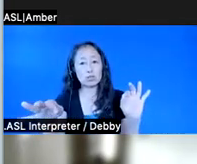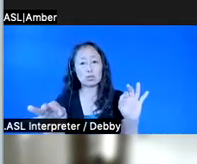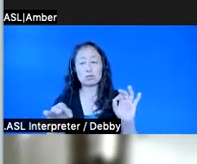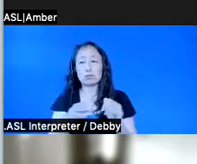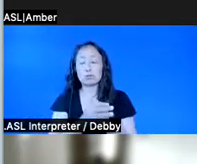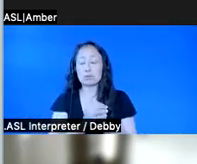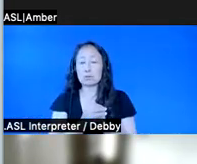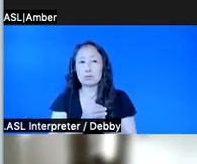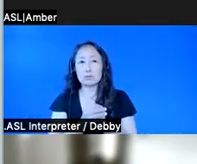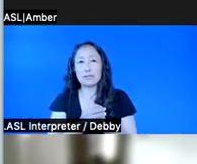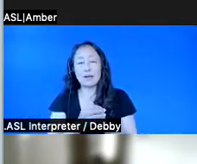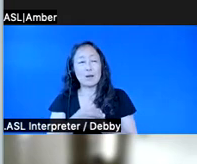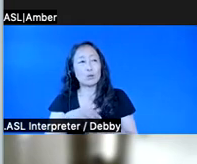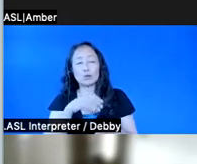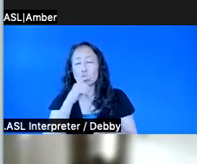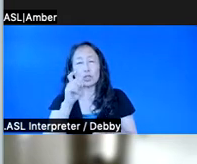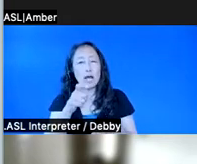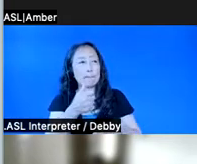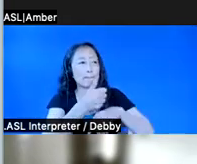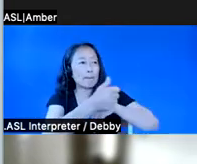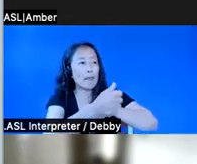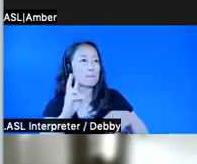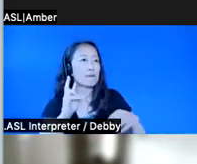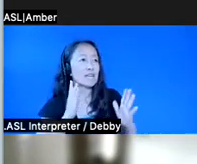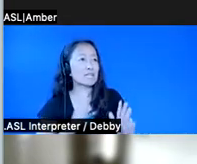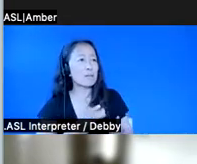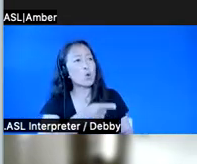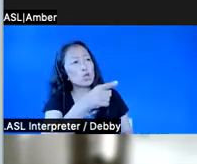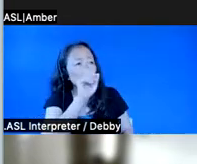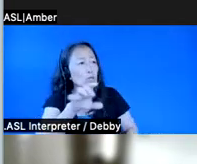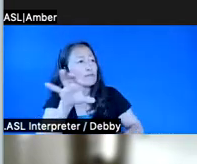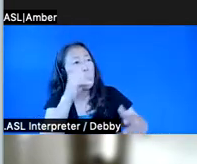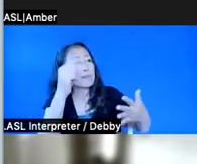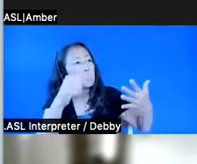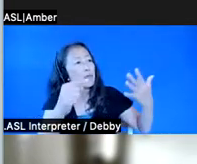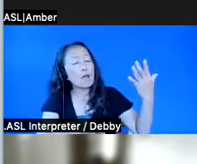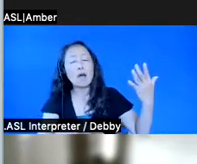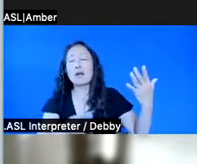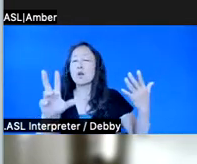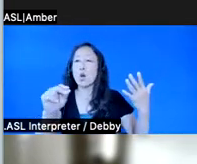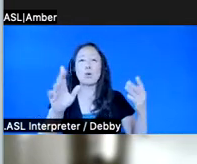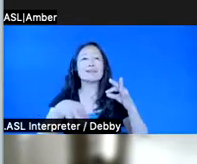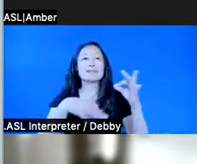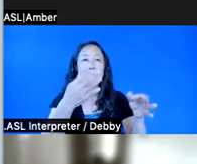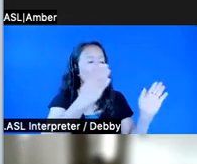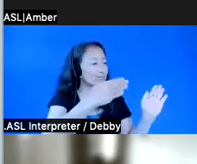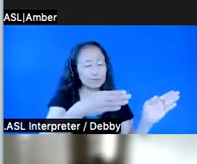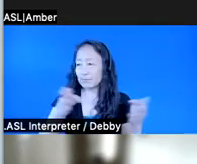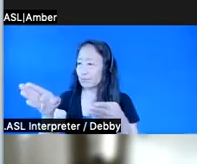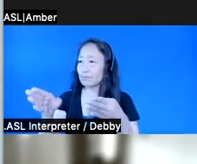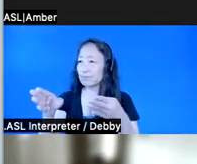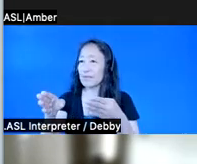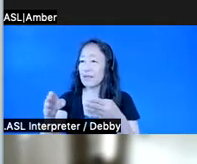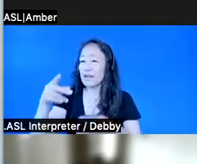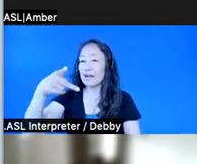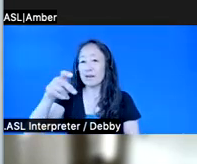victim could have done or shouldn't have done. Really, we want to switch that focus to the perpetrator making a choice